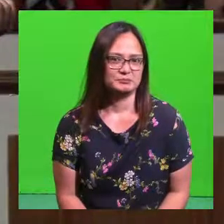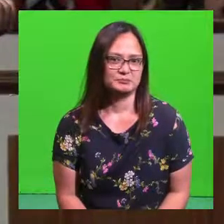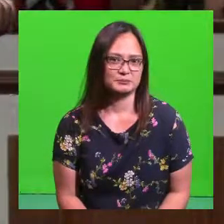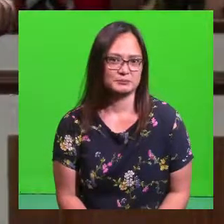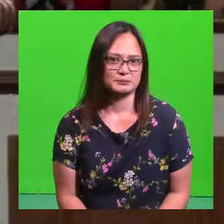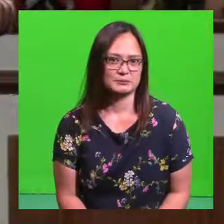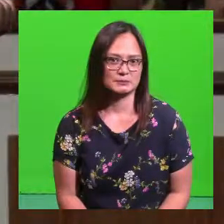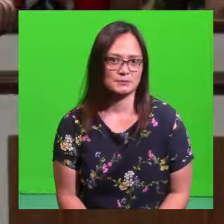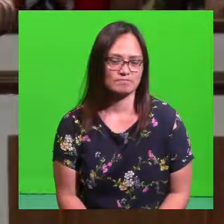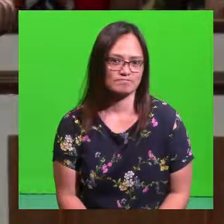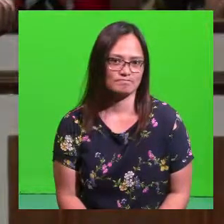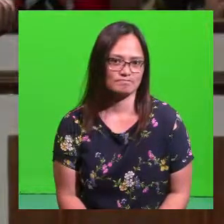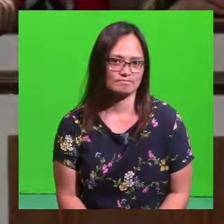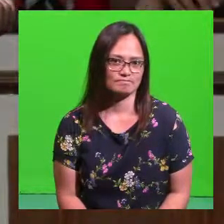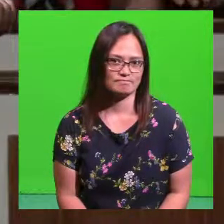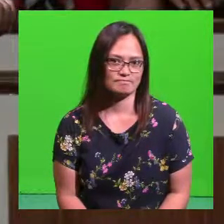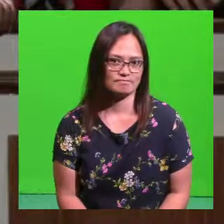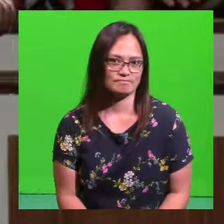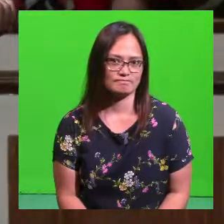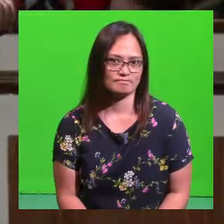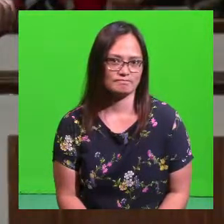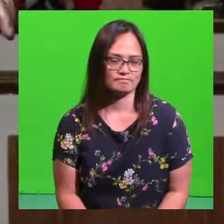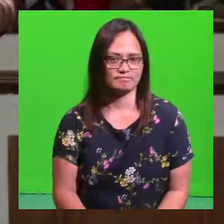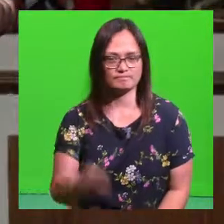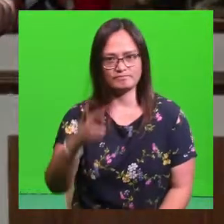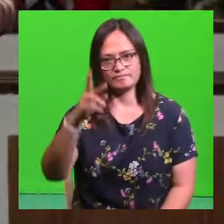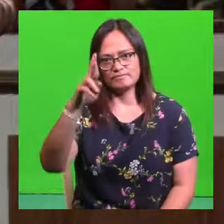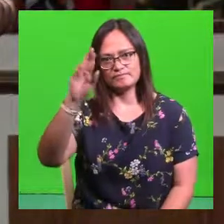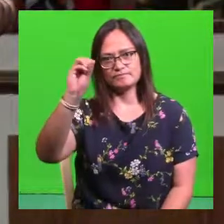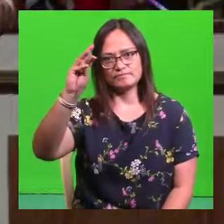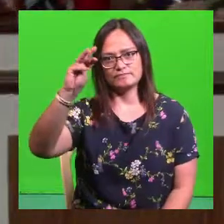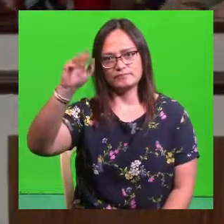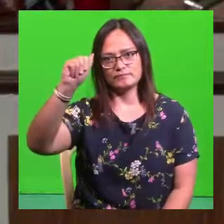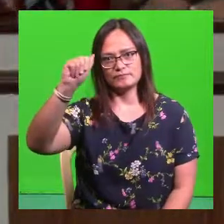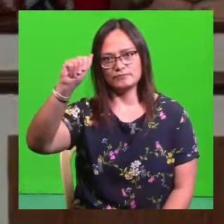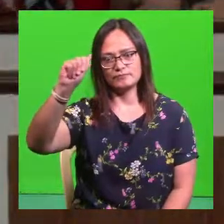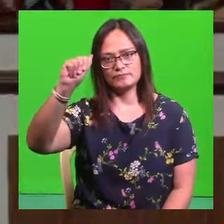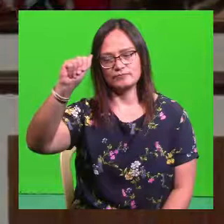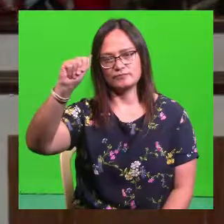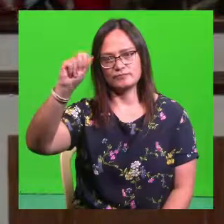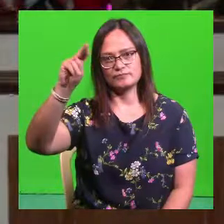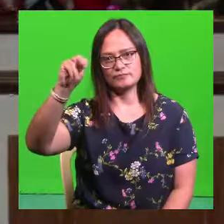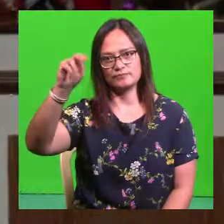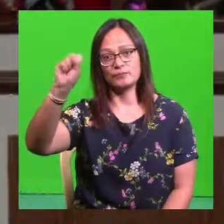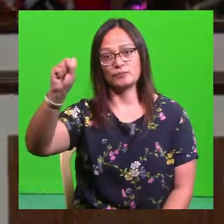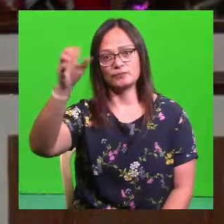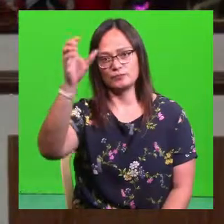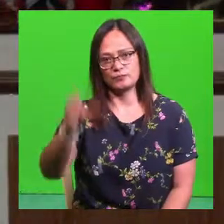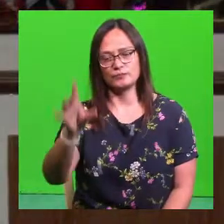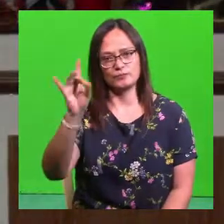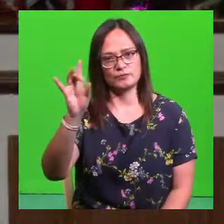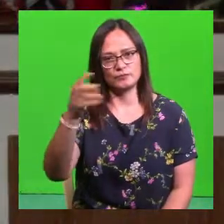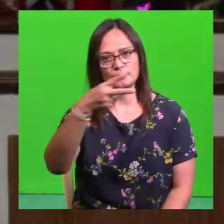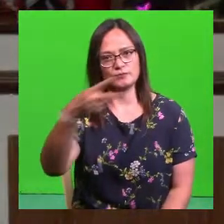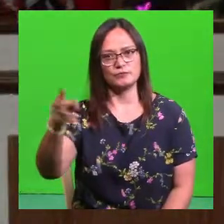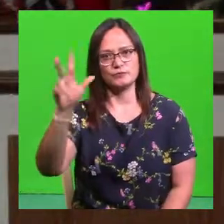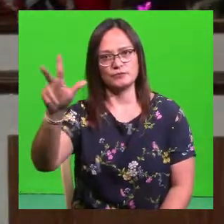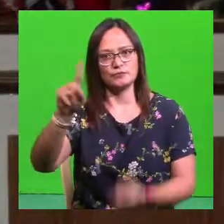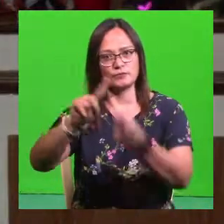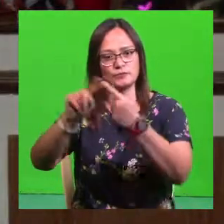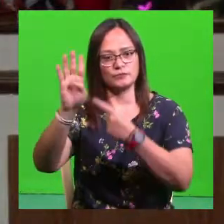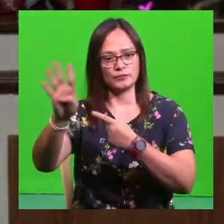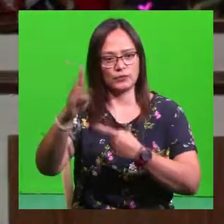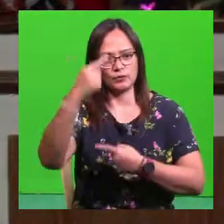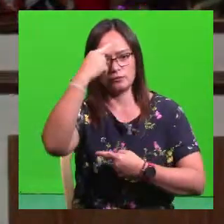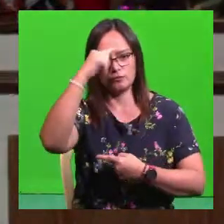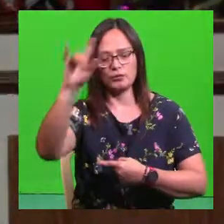In Romans chapter 8 and verses 3 to 4, ano pong sinasabi? For what the law could not do, in that it was weak